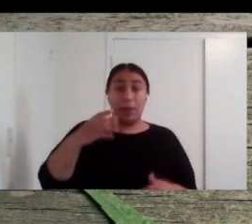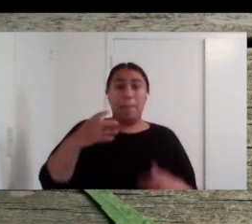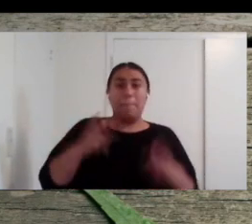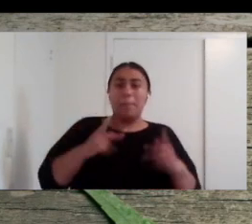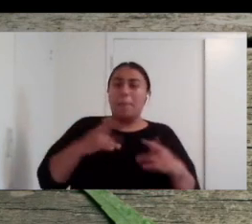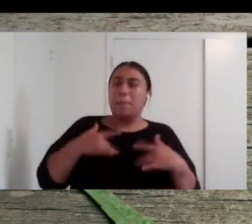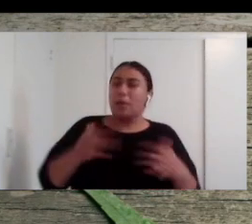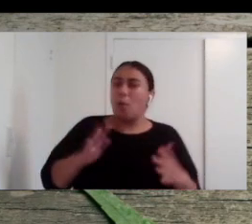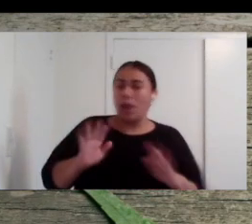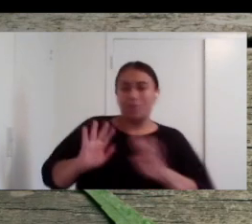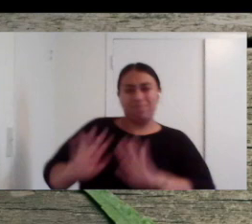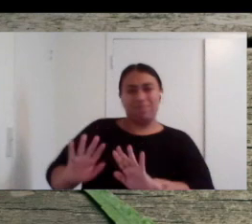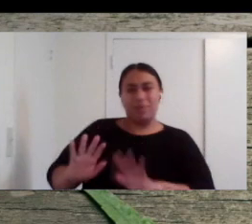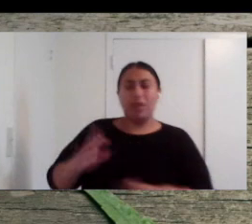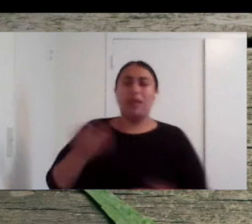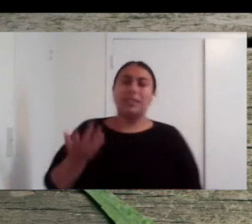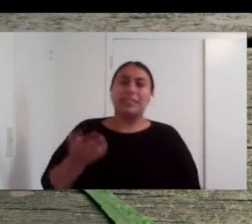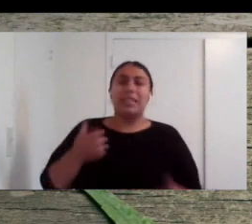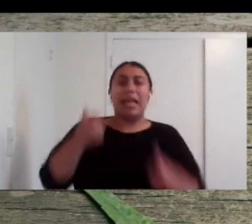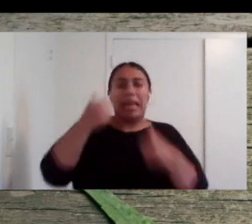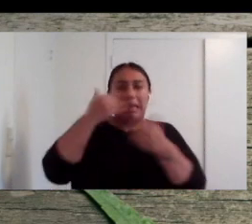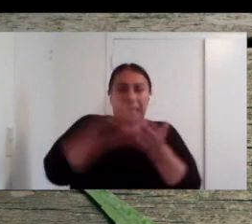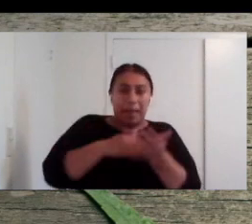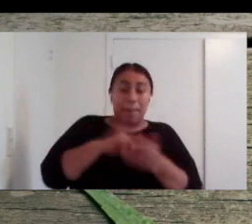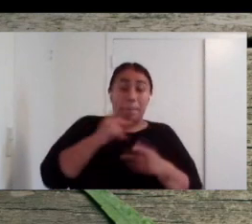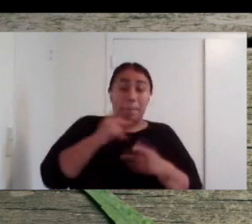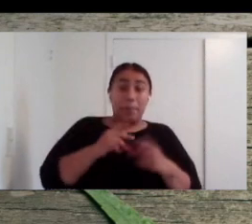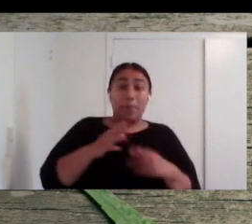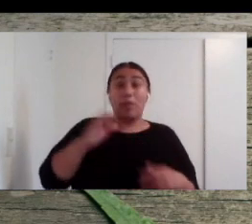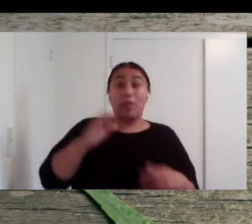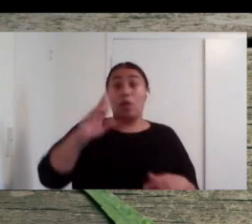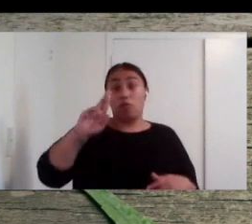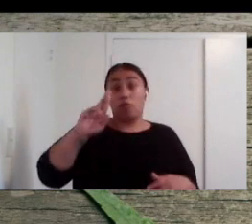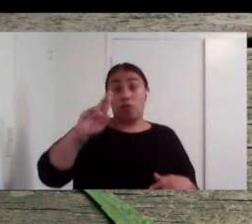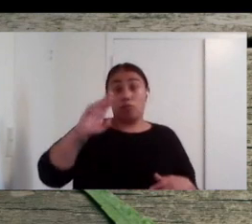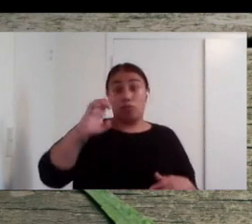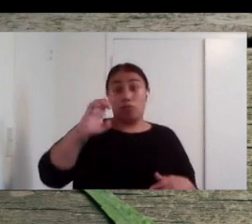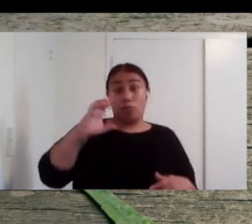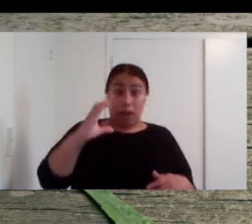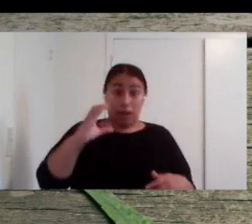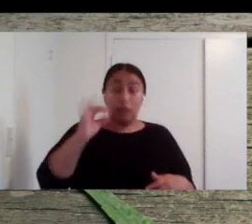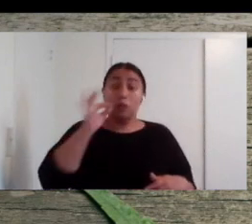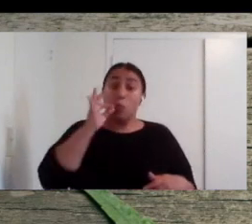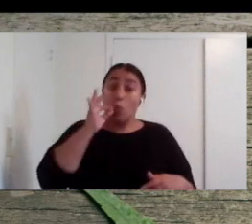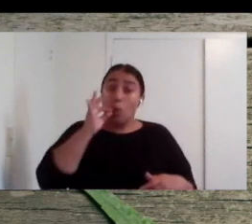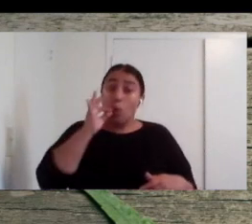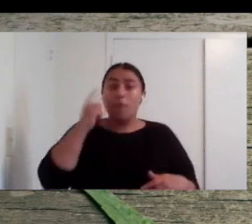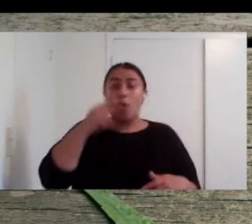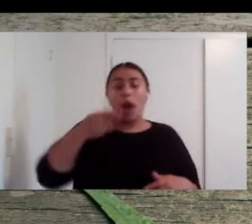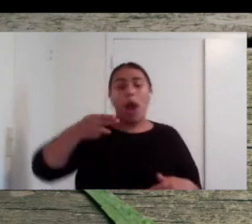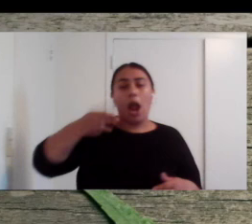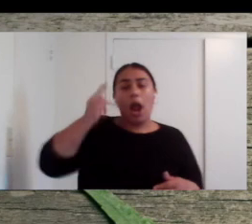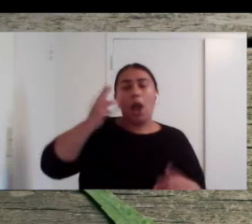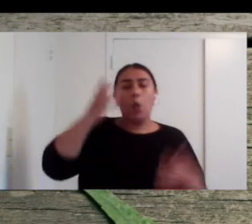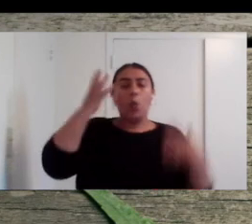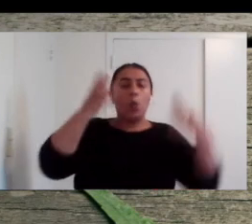but it may be presented in future. We're optimistic. It also may be presented that whether they use cannabis-based